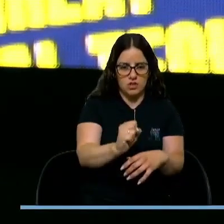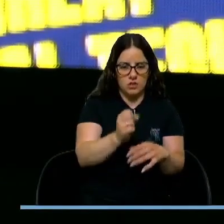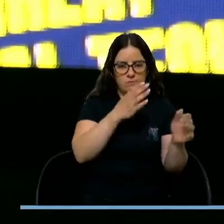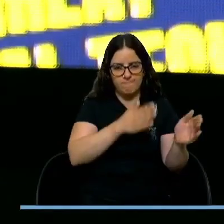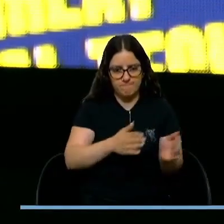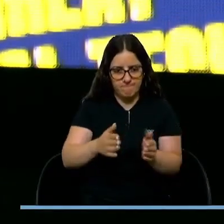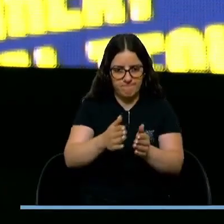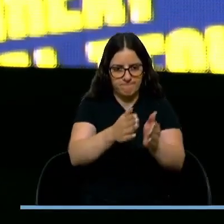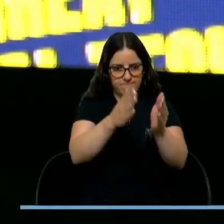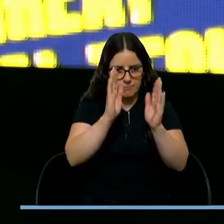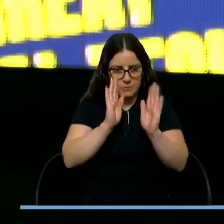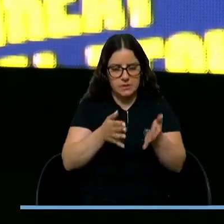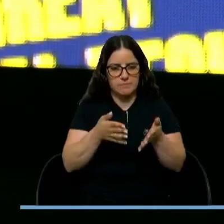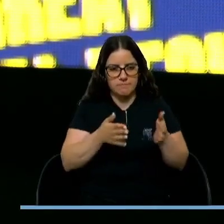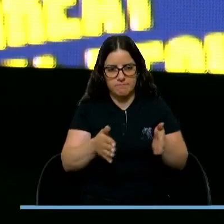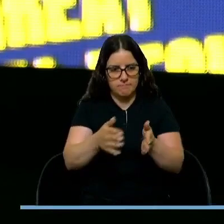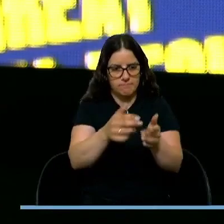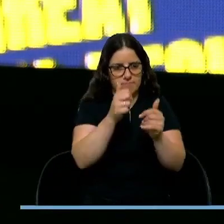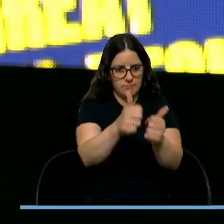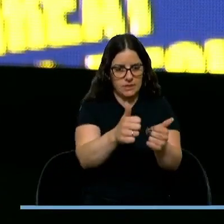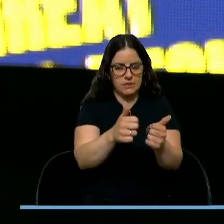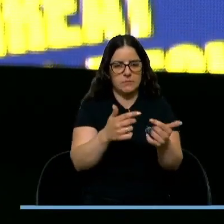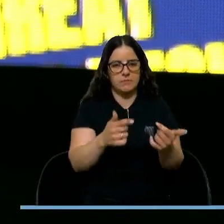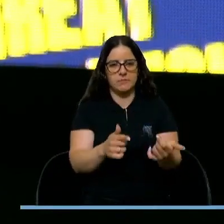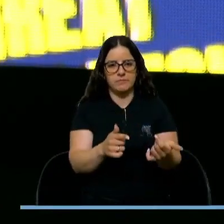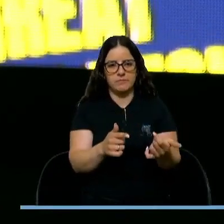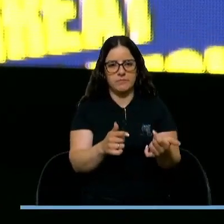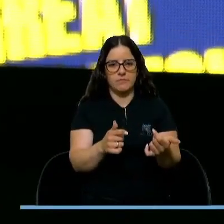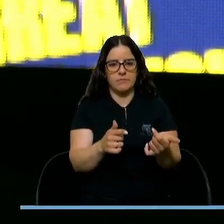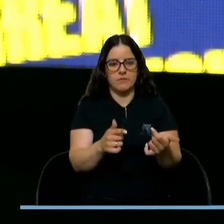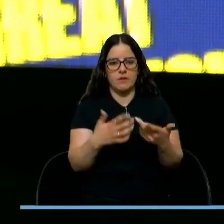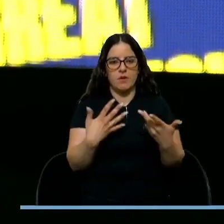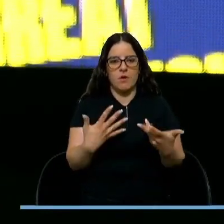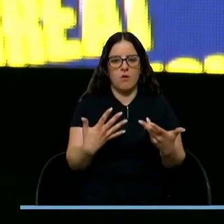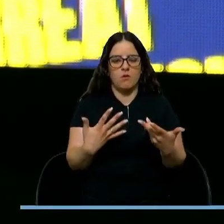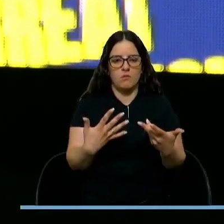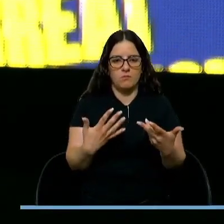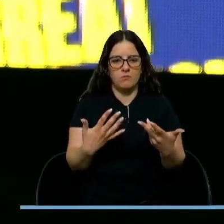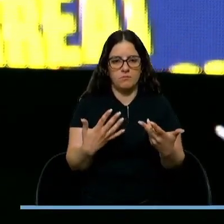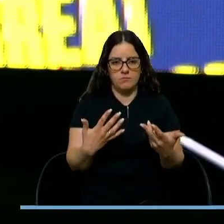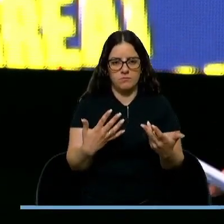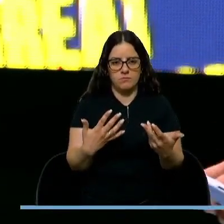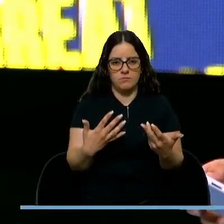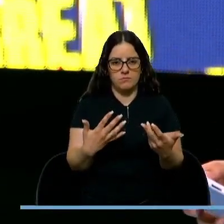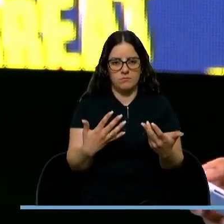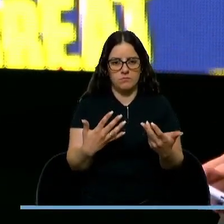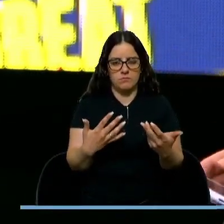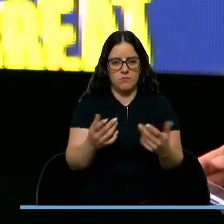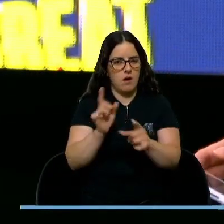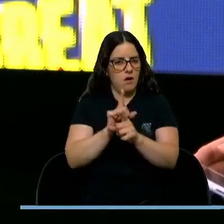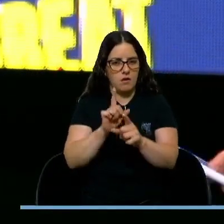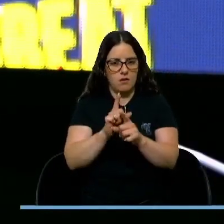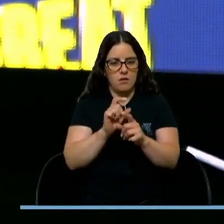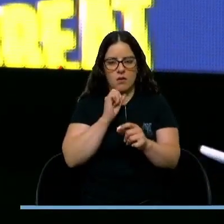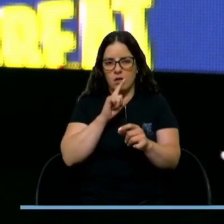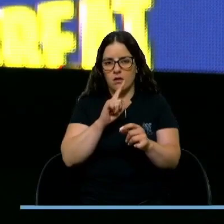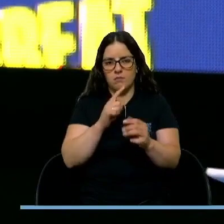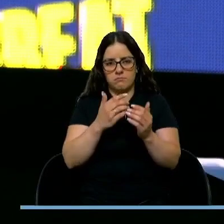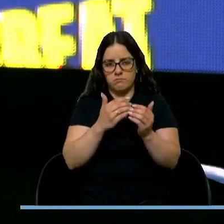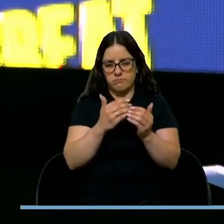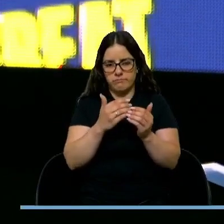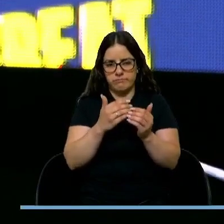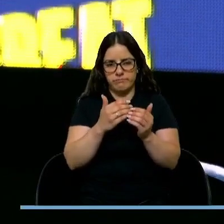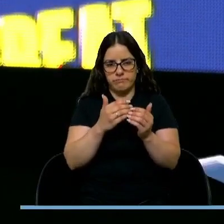channel 5G in that direction. And I think that we're at a point, in spite of